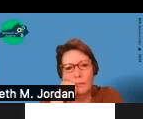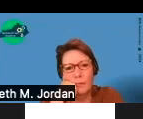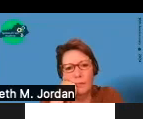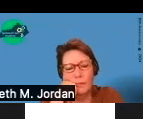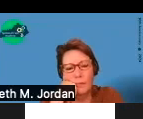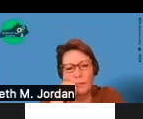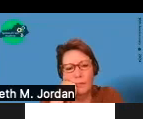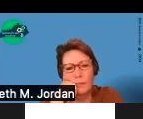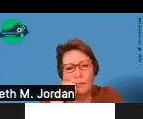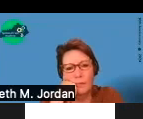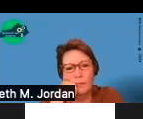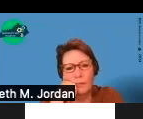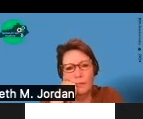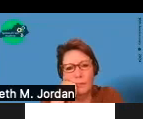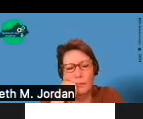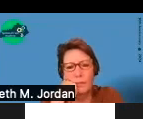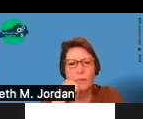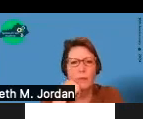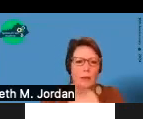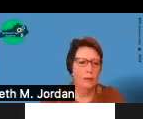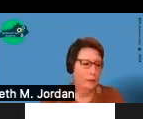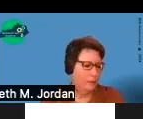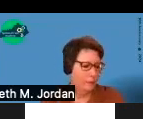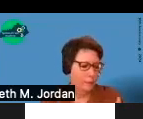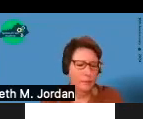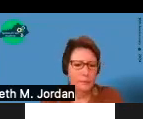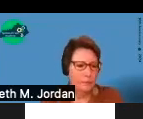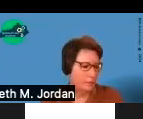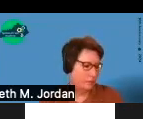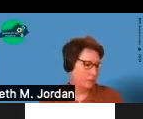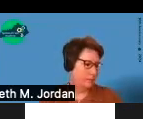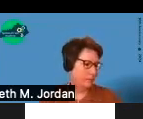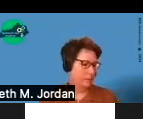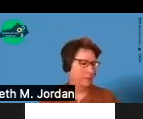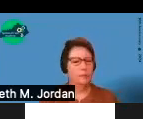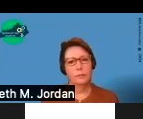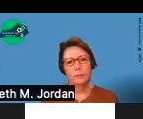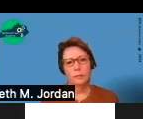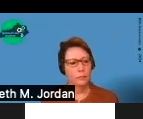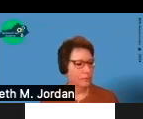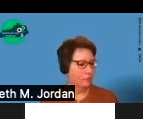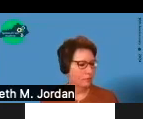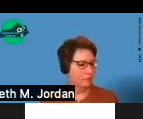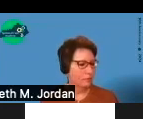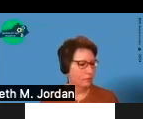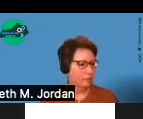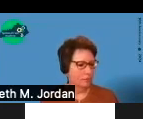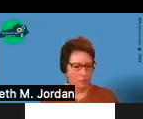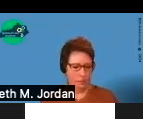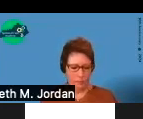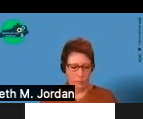Fiscal Court, the Lexington Fayette Urban County Government, Warren County Sheriff's Office, Cynthiana Police